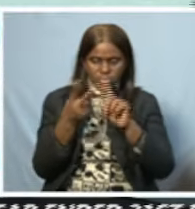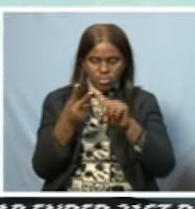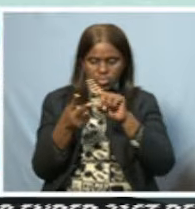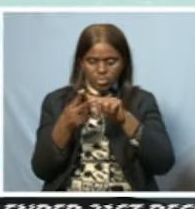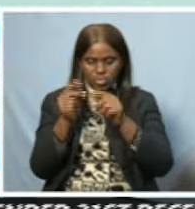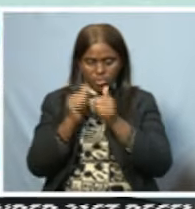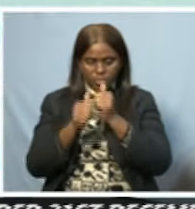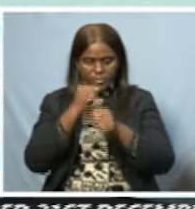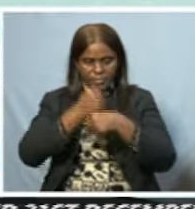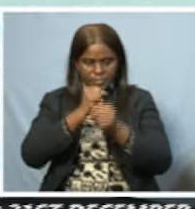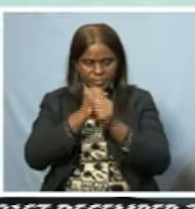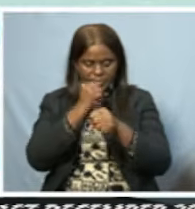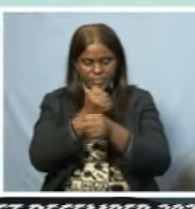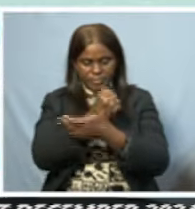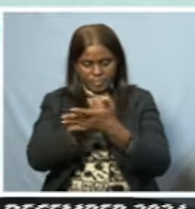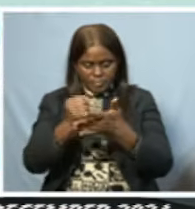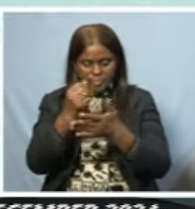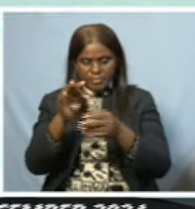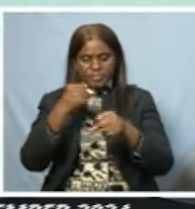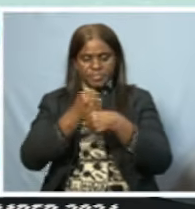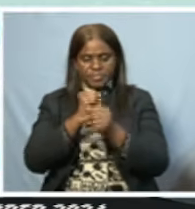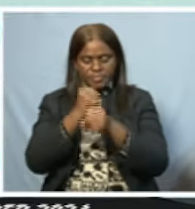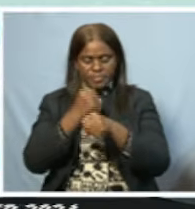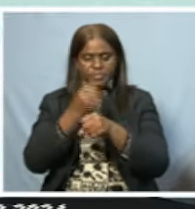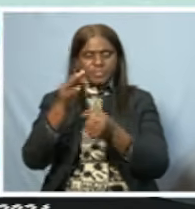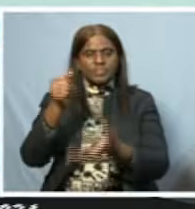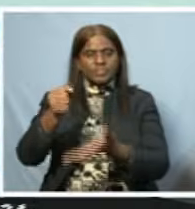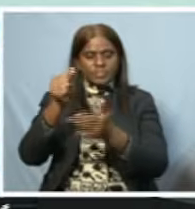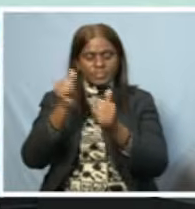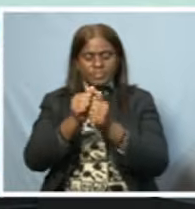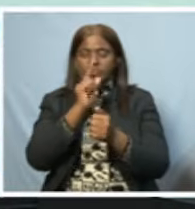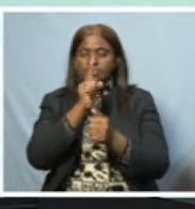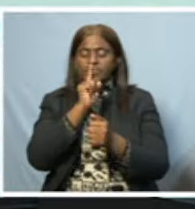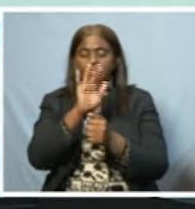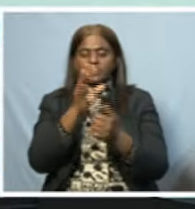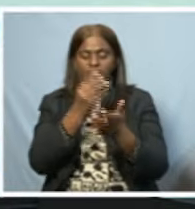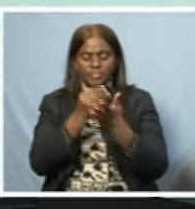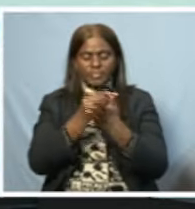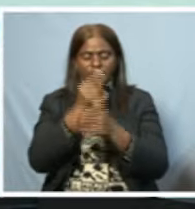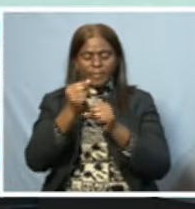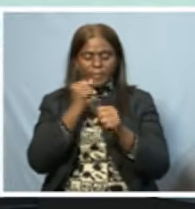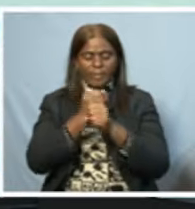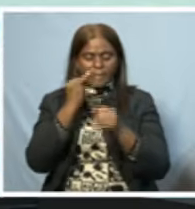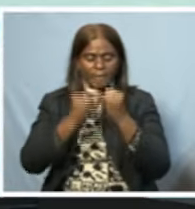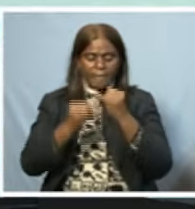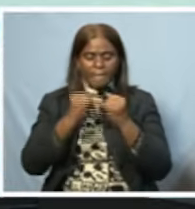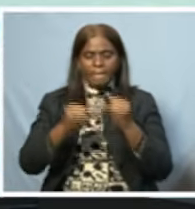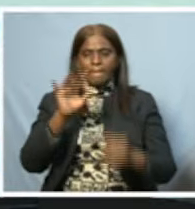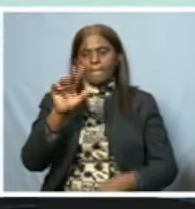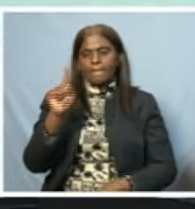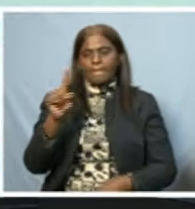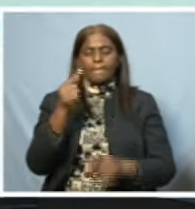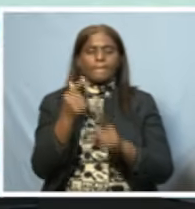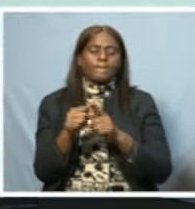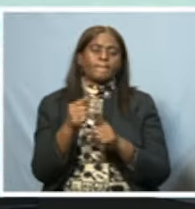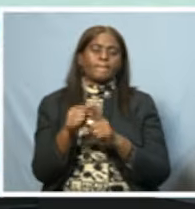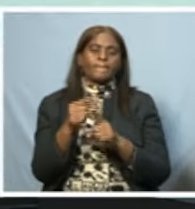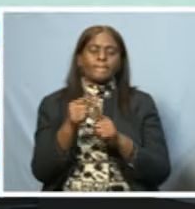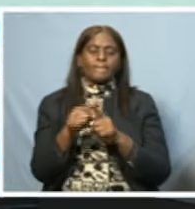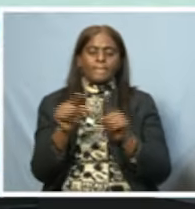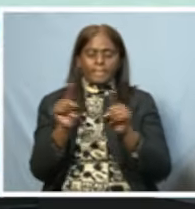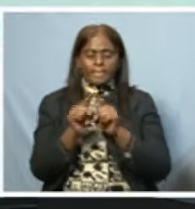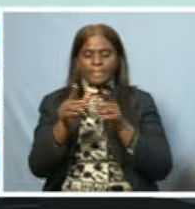which comprises a statement of comparison of budget and actual amounts for the year ended 31st December,